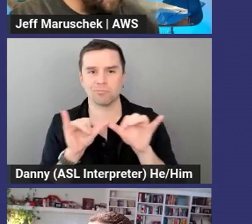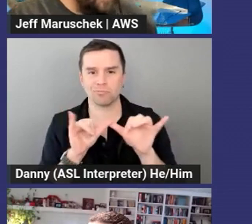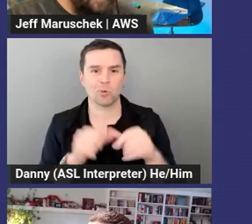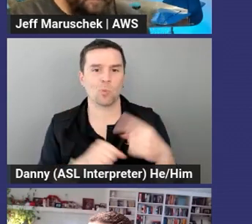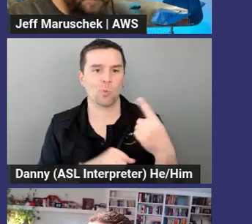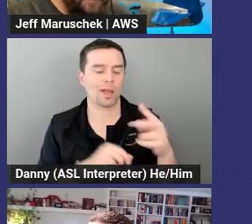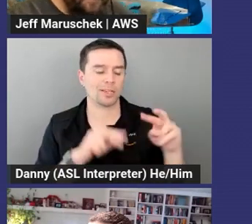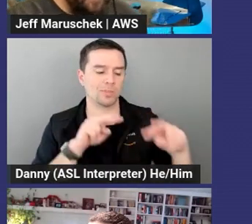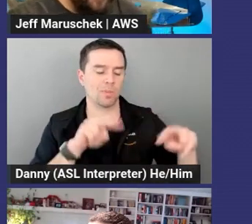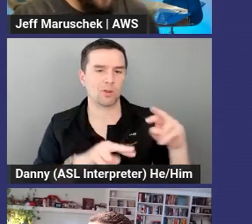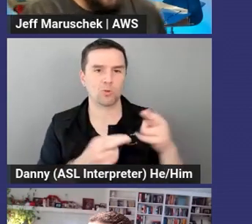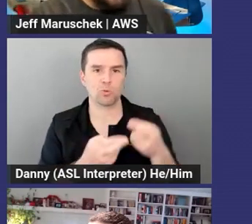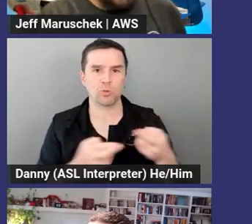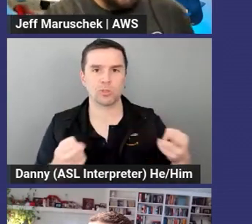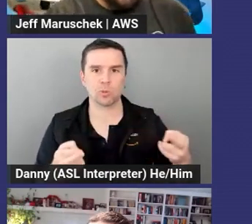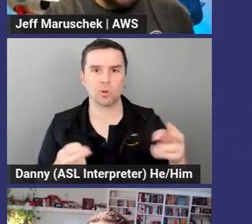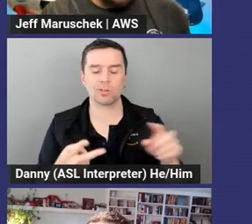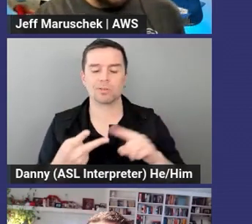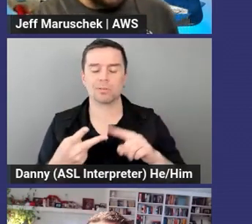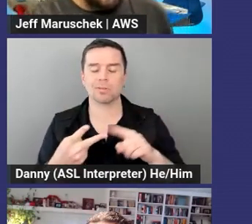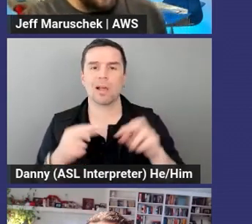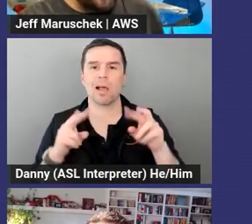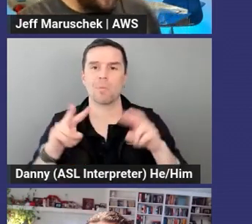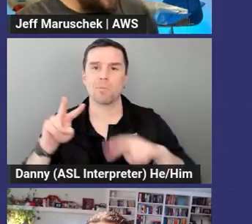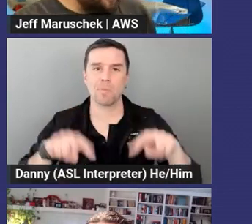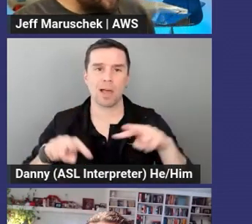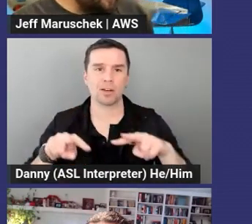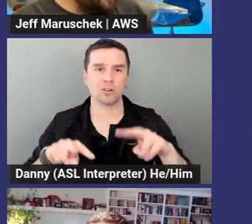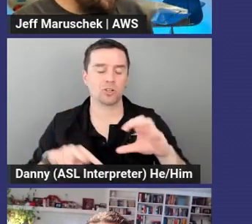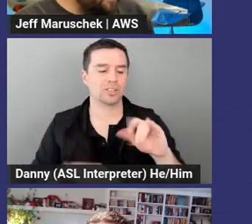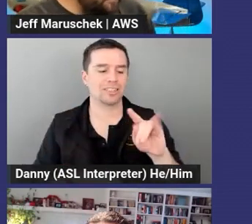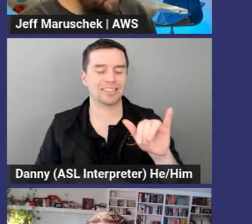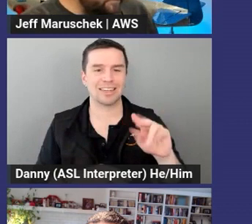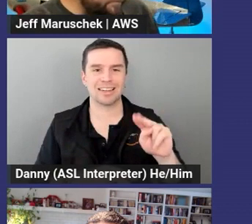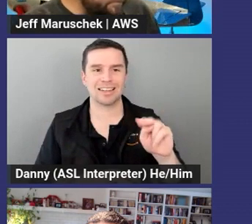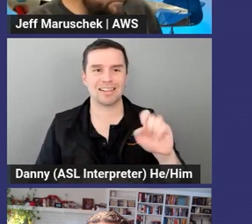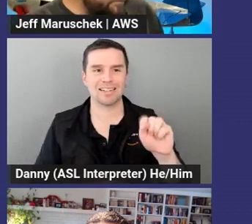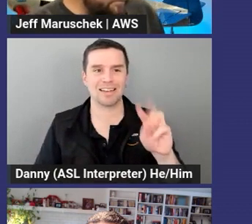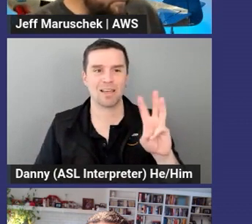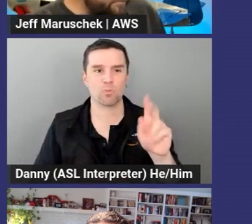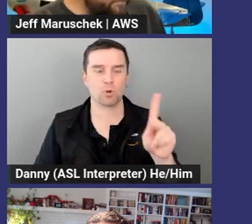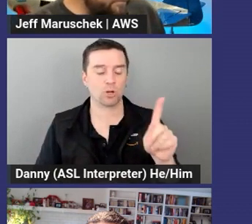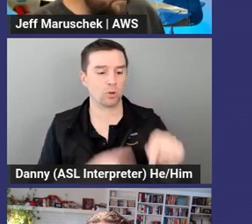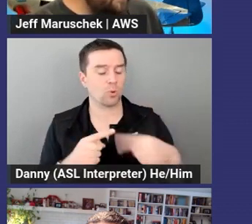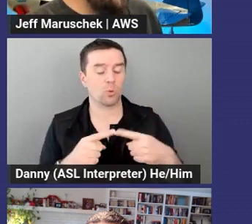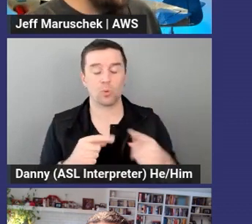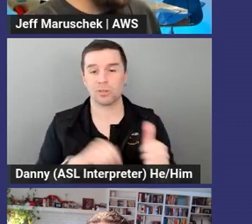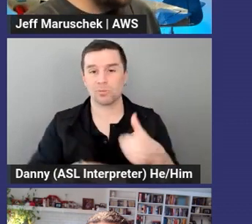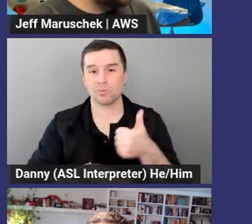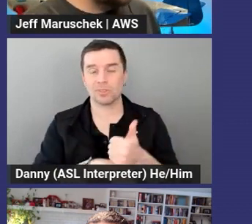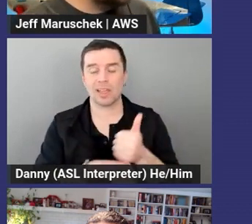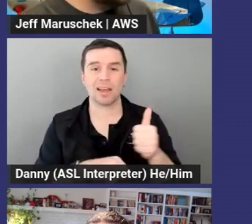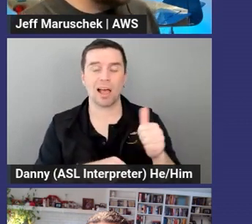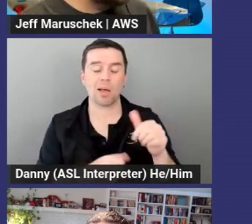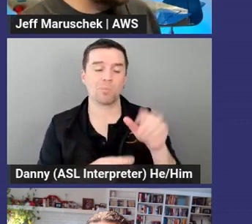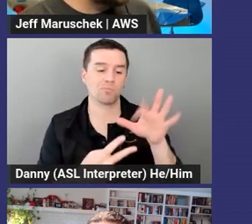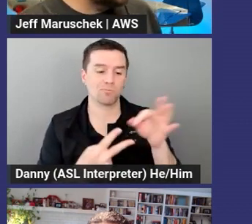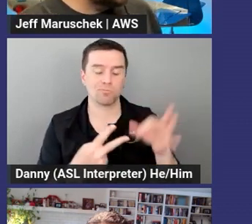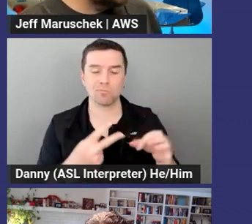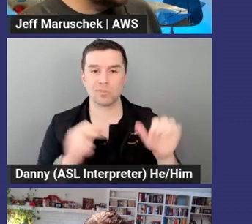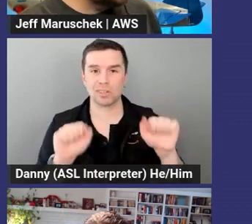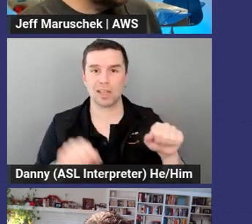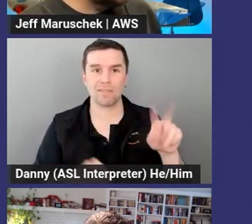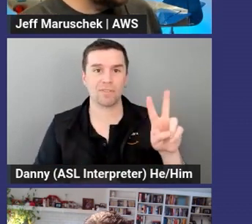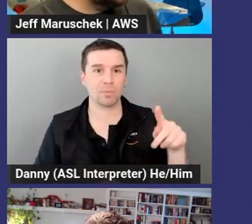the second one is monitored city network. So when you set up your monitor, you can choose to monitor VPC, CloudFront, or